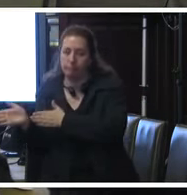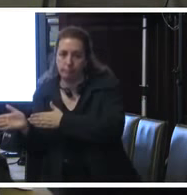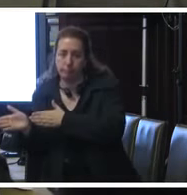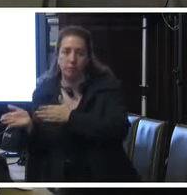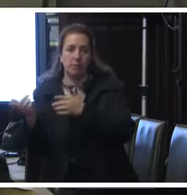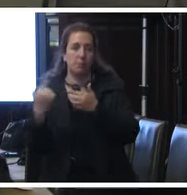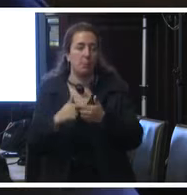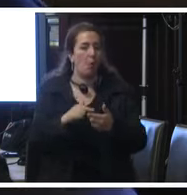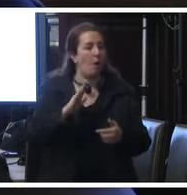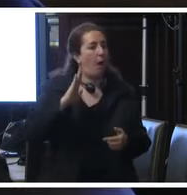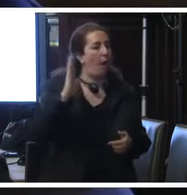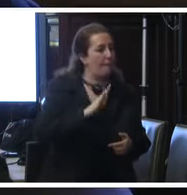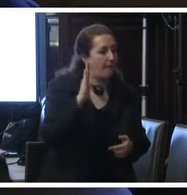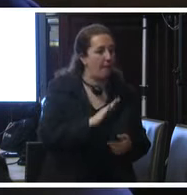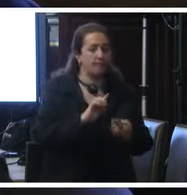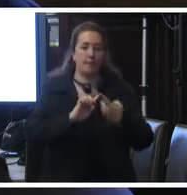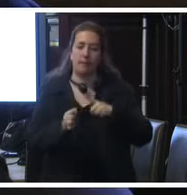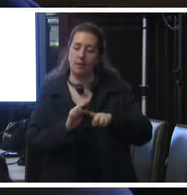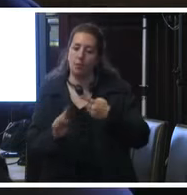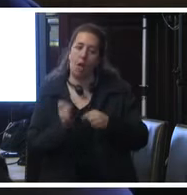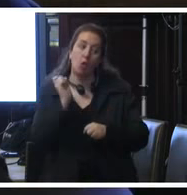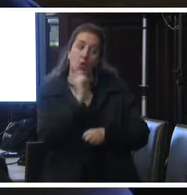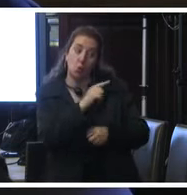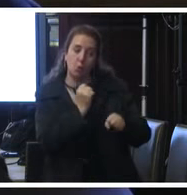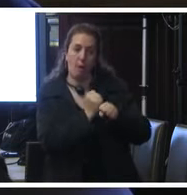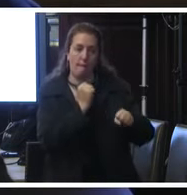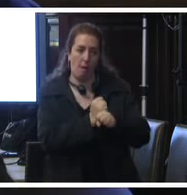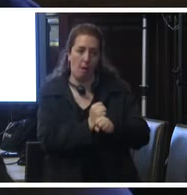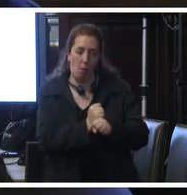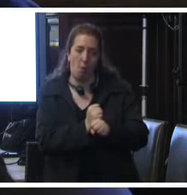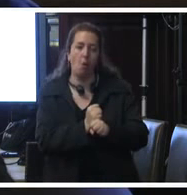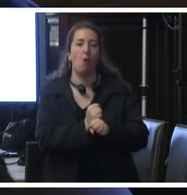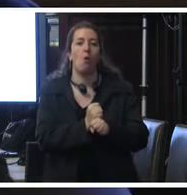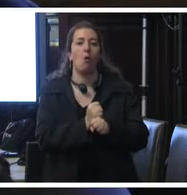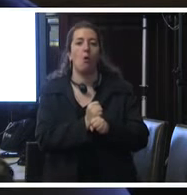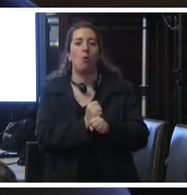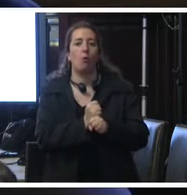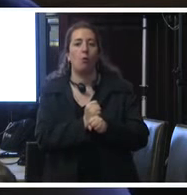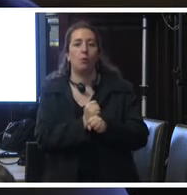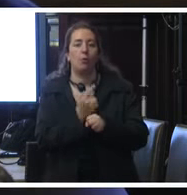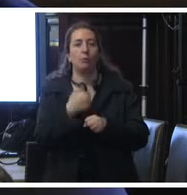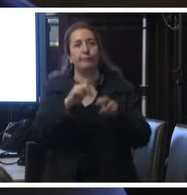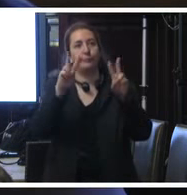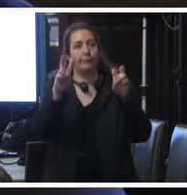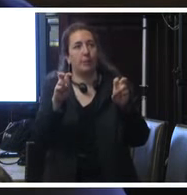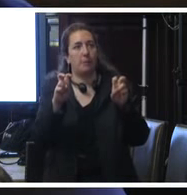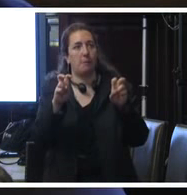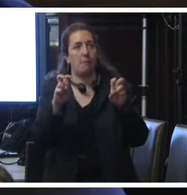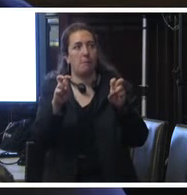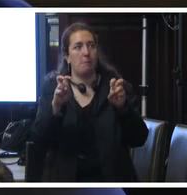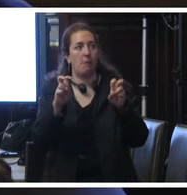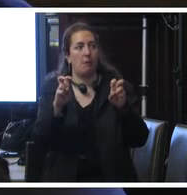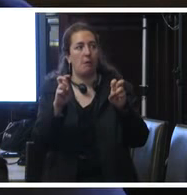had to exile because she had been threatened in relation with her